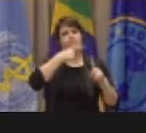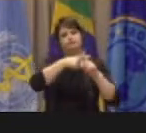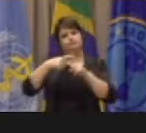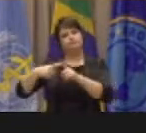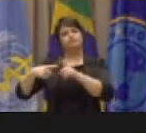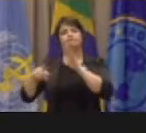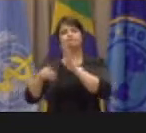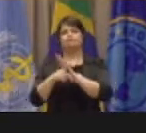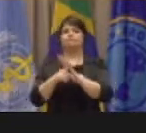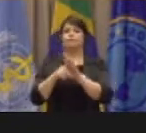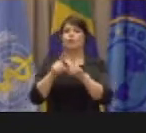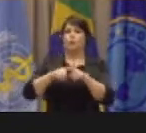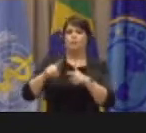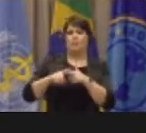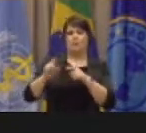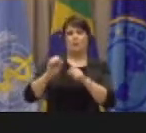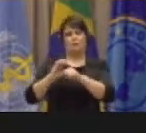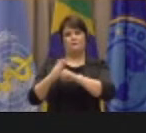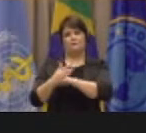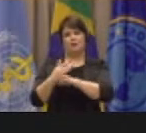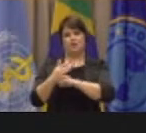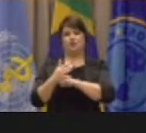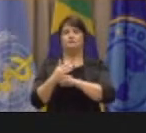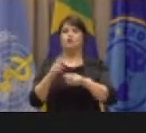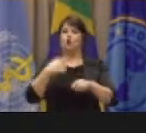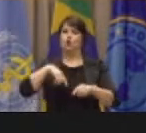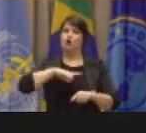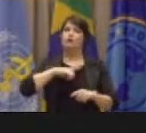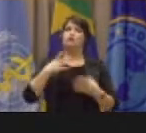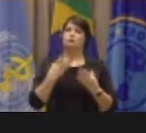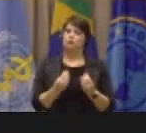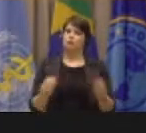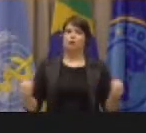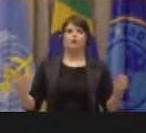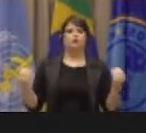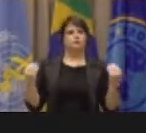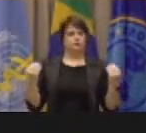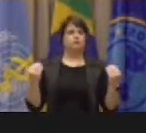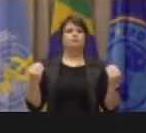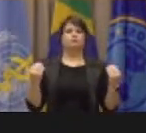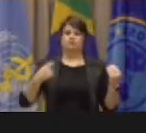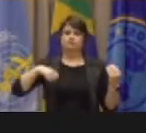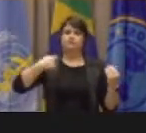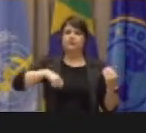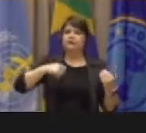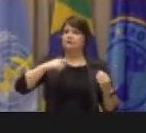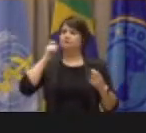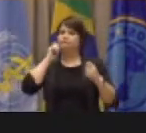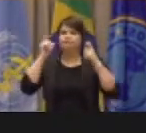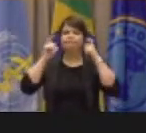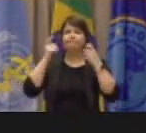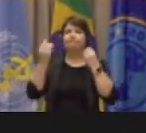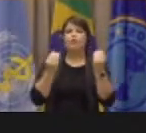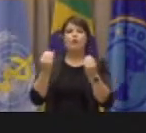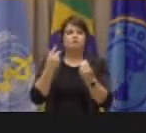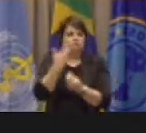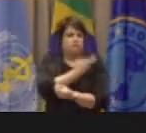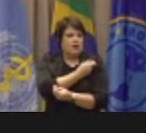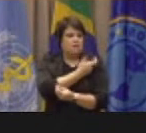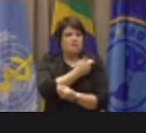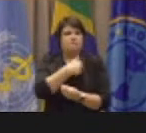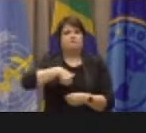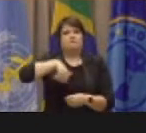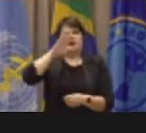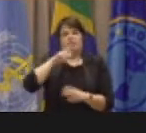enfrentamento new à positive Covid-19. Nós ainda temos experience to muitos fight desafios pela COVID-19. We still frente, have a lot of challenges precisamos ahead, intensificar o and processo de we need to vacinação. Por intensify isso, the